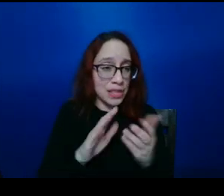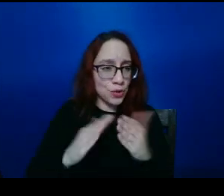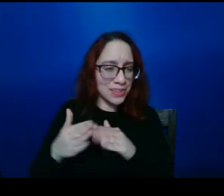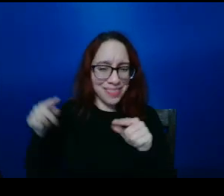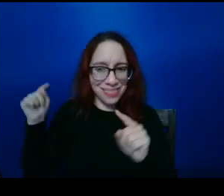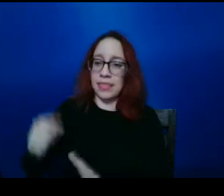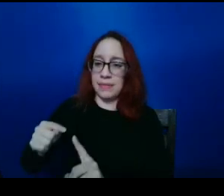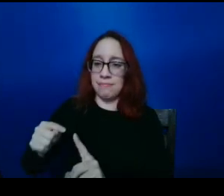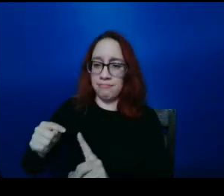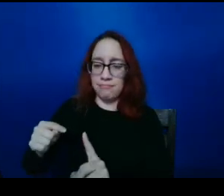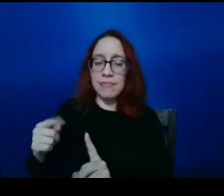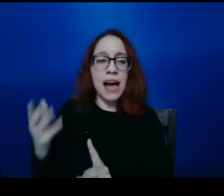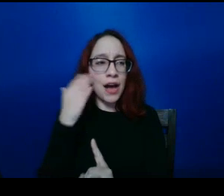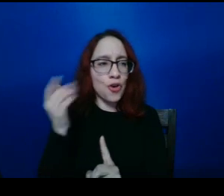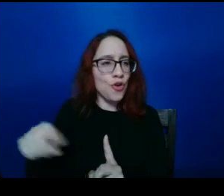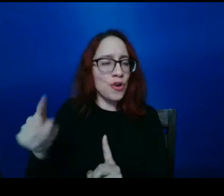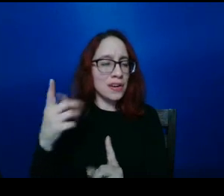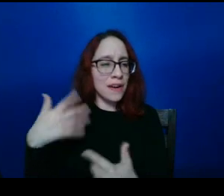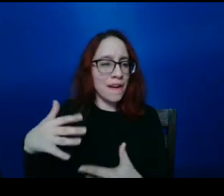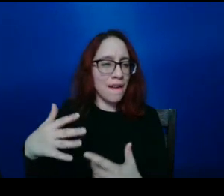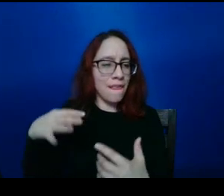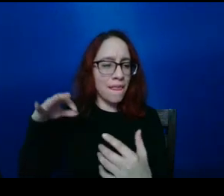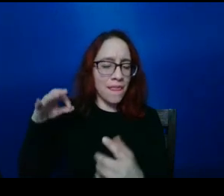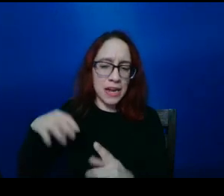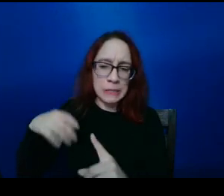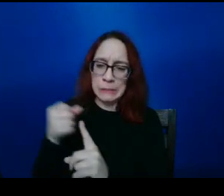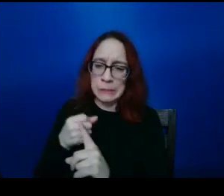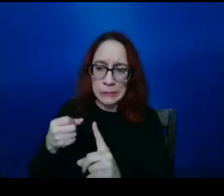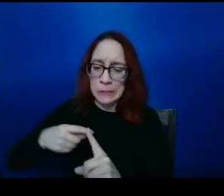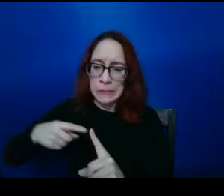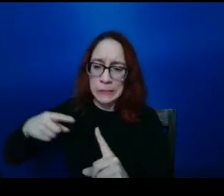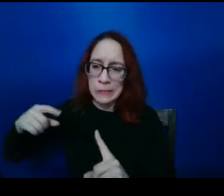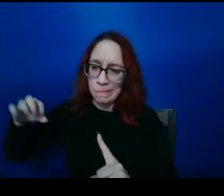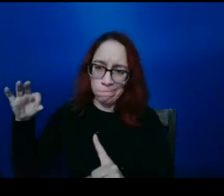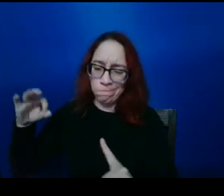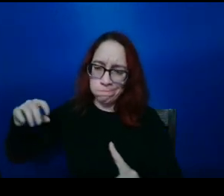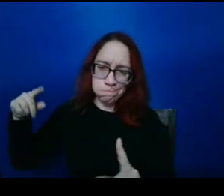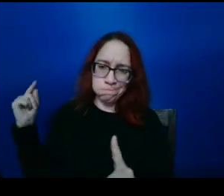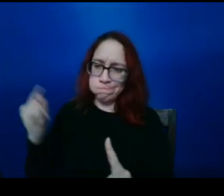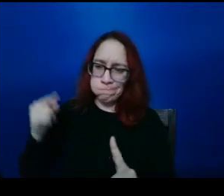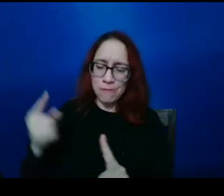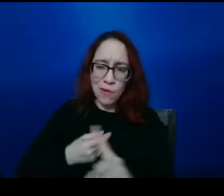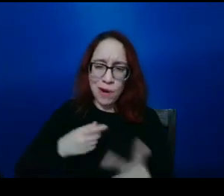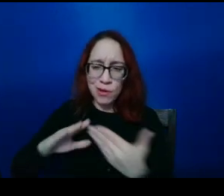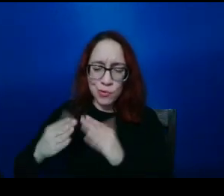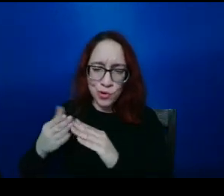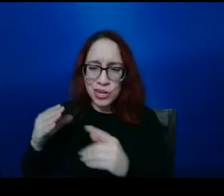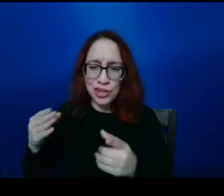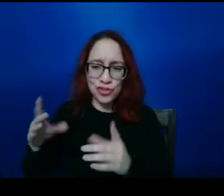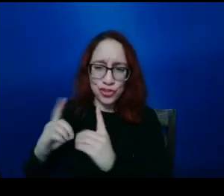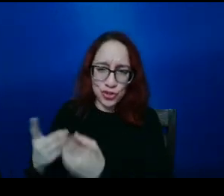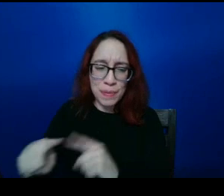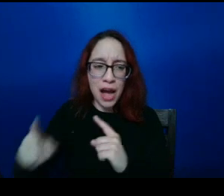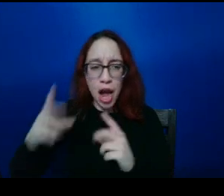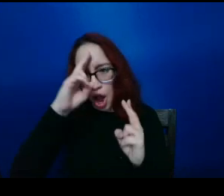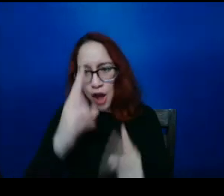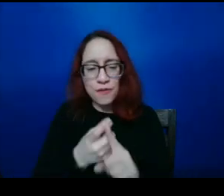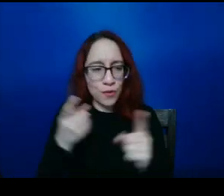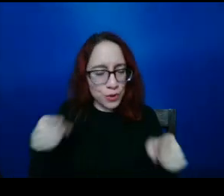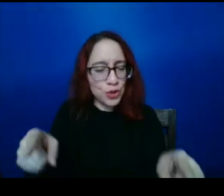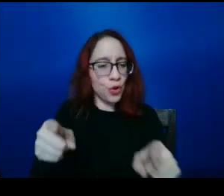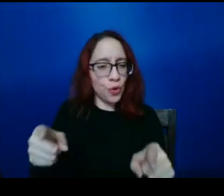all about. I know y'all take a lot of flack from our district, a lot from the community, but the Bible says once again, giving honor where honor is due. So I want to give